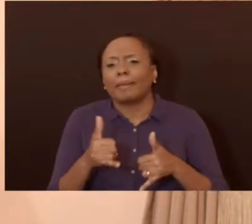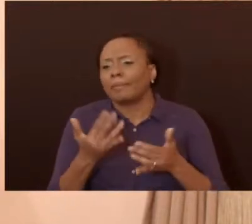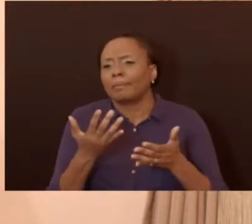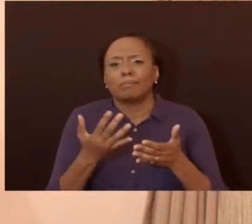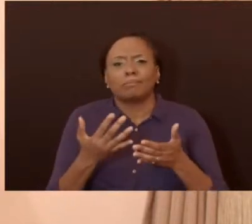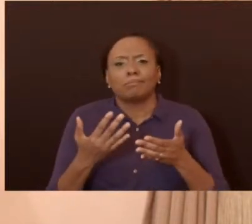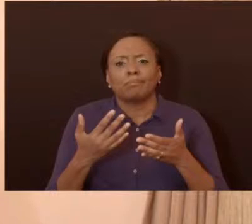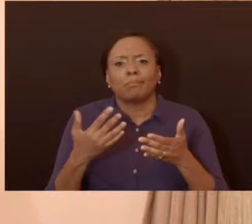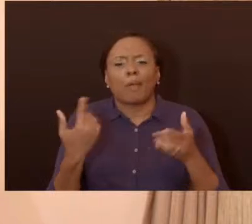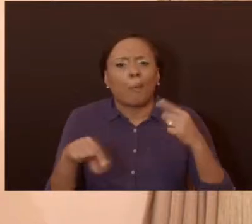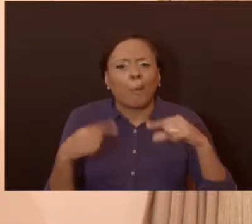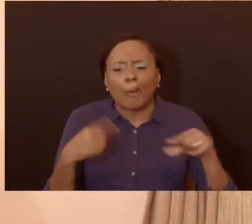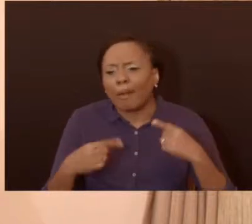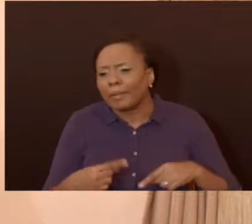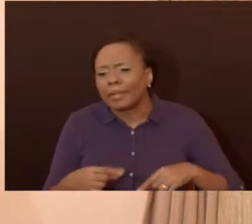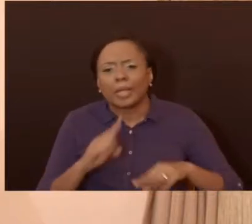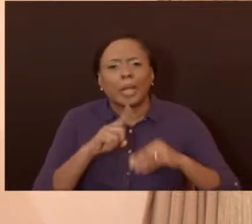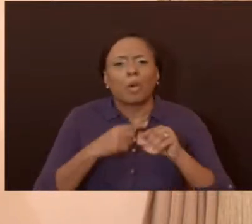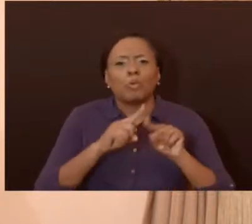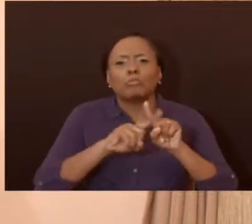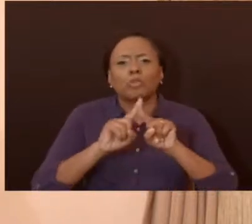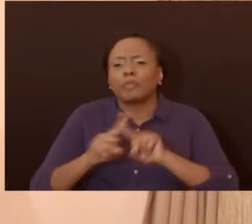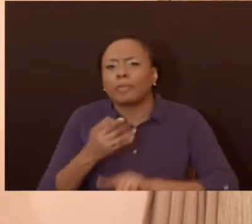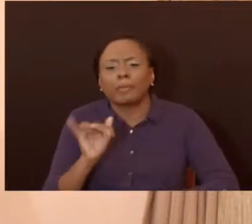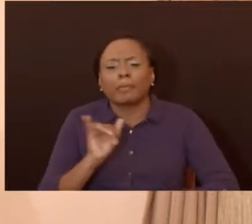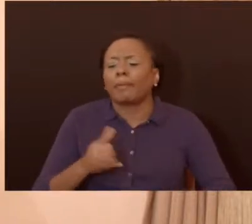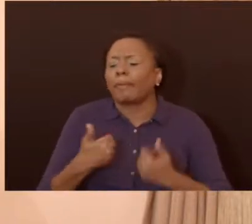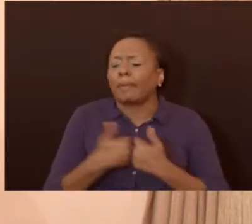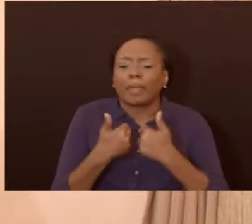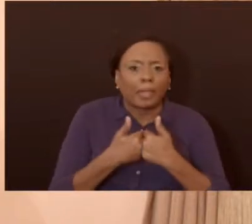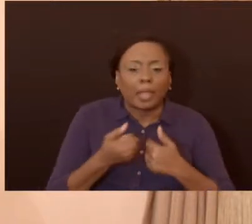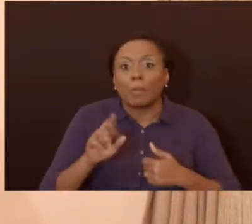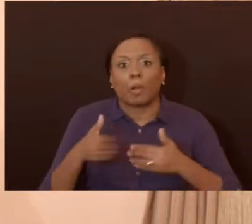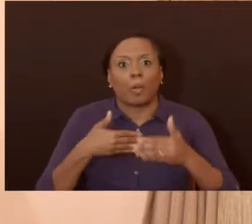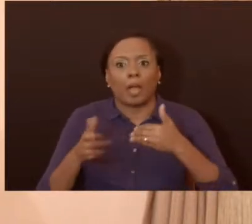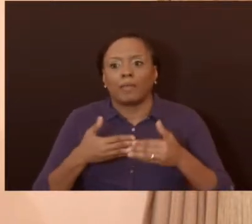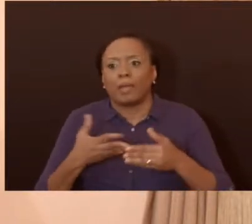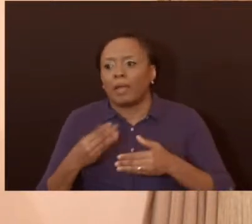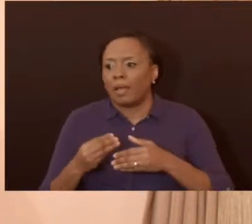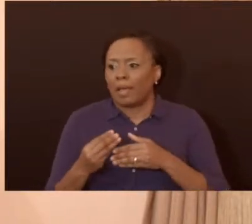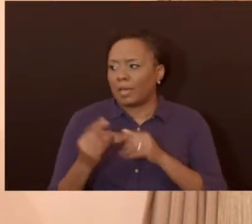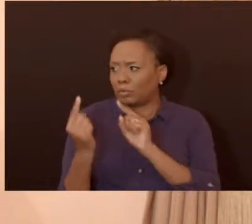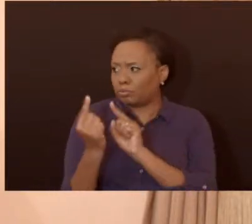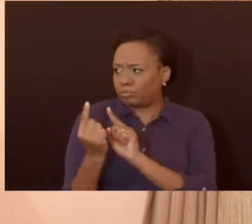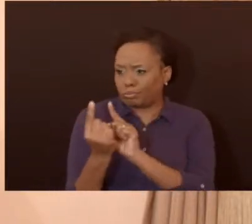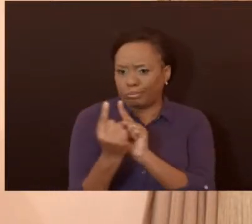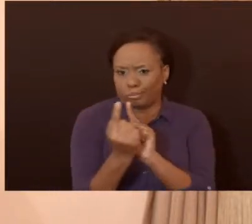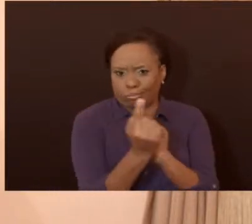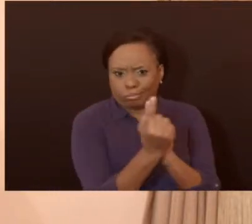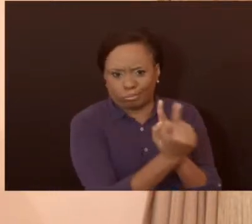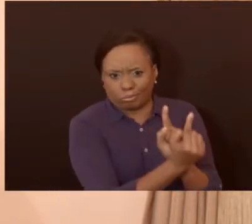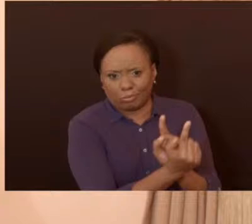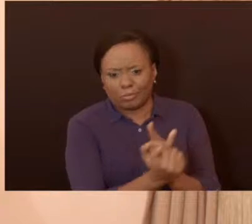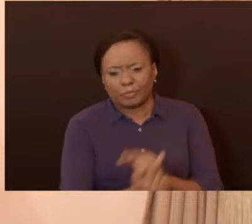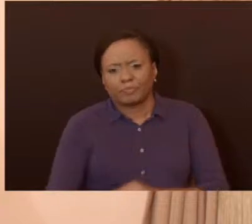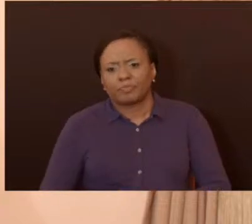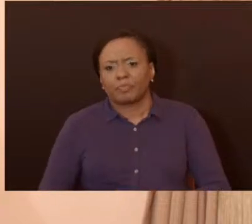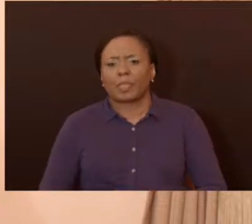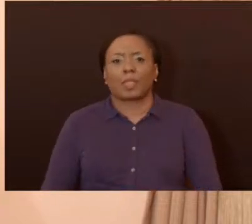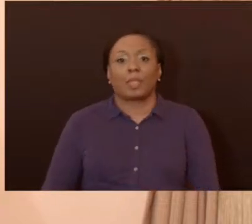you to becoming ill with COVID, I should say catching COVID if someone in the crowd has it. And with the